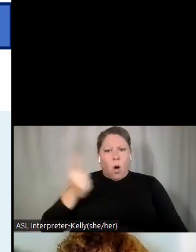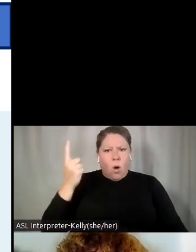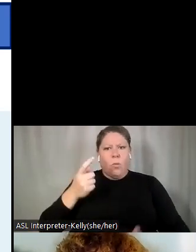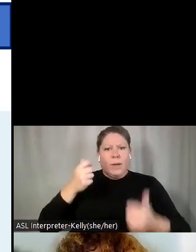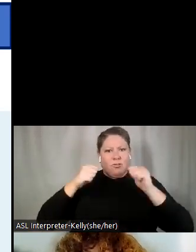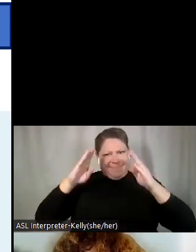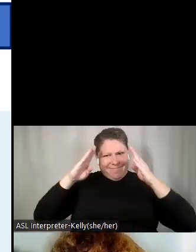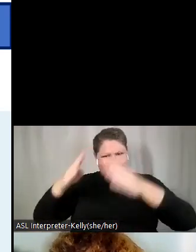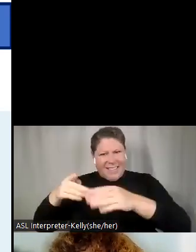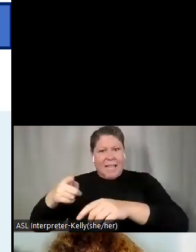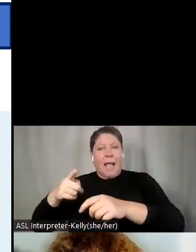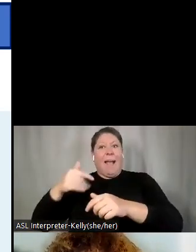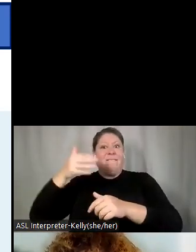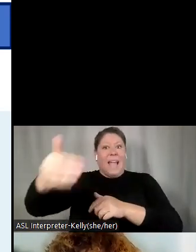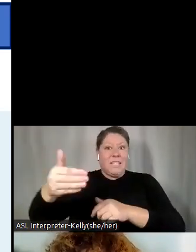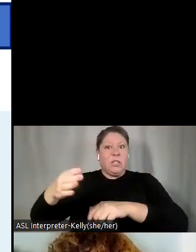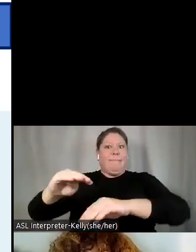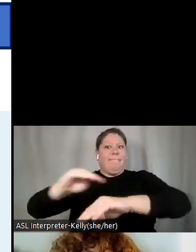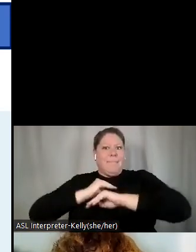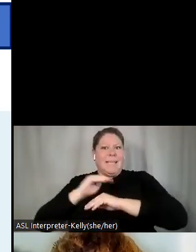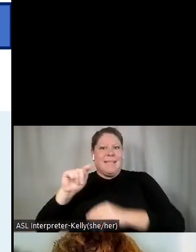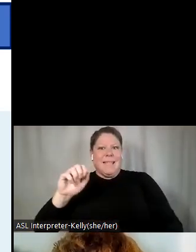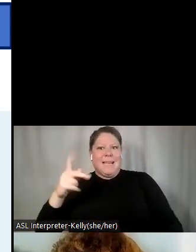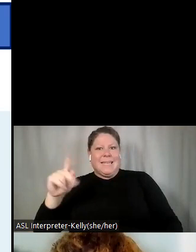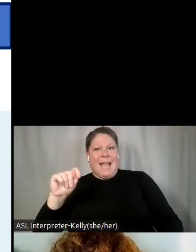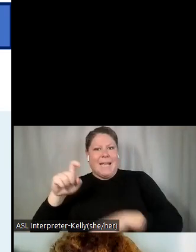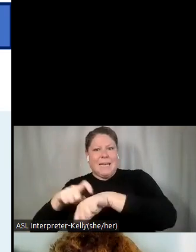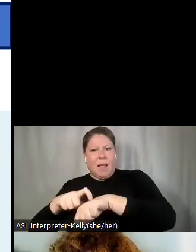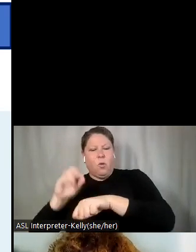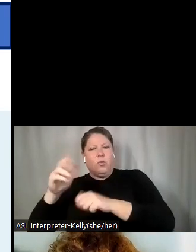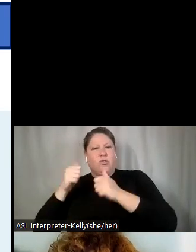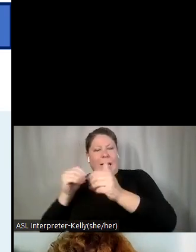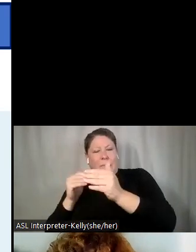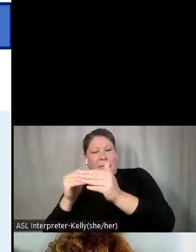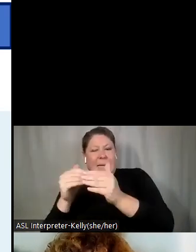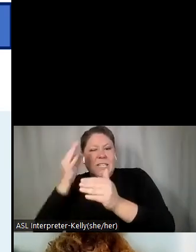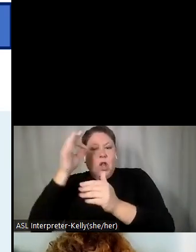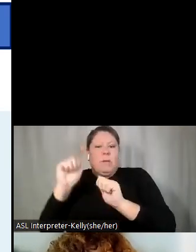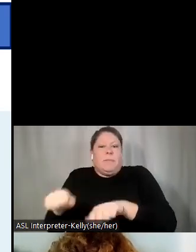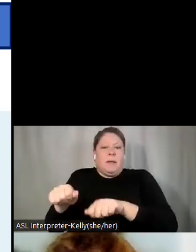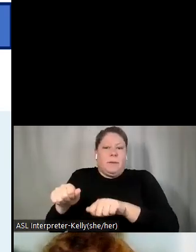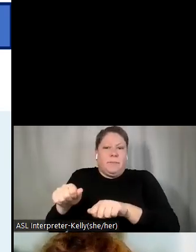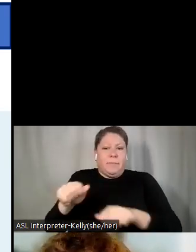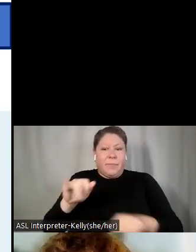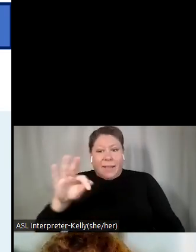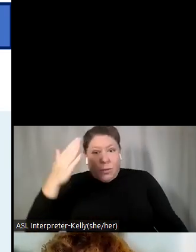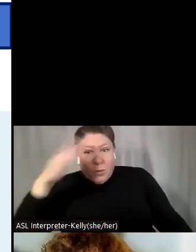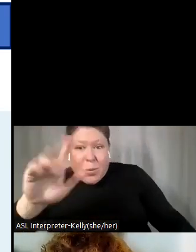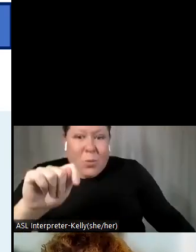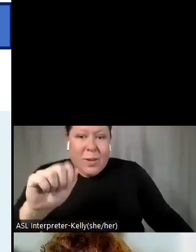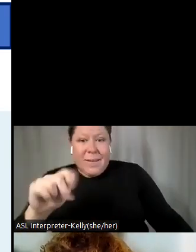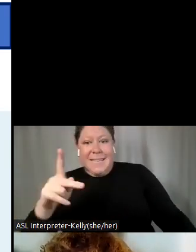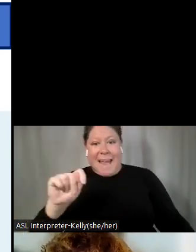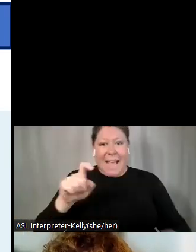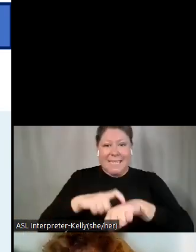endeavor of eventually meeting tact time or getting as close to tact time as you can. For those of you who don't know what takt time is, and you're listening